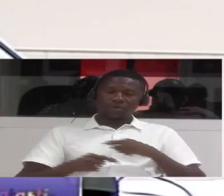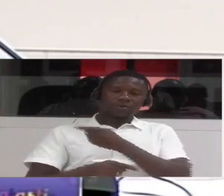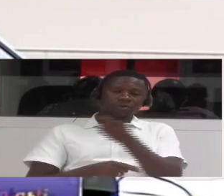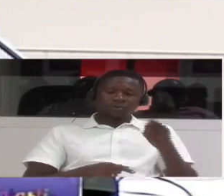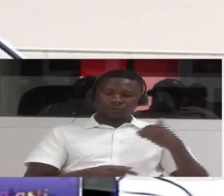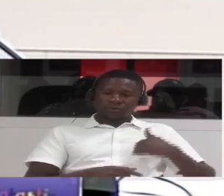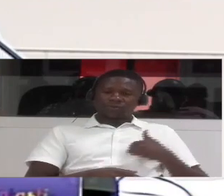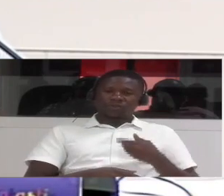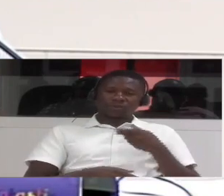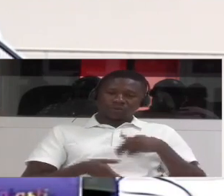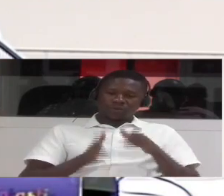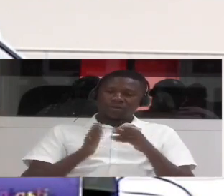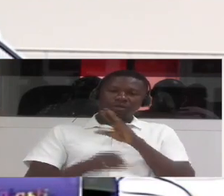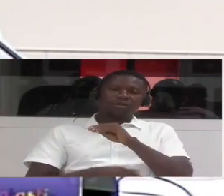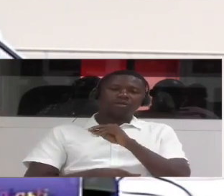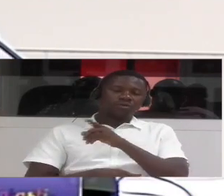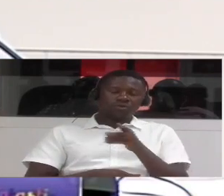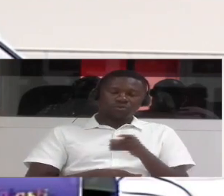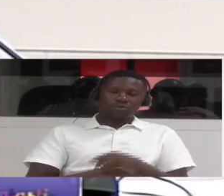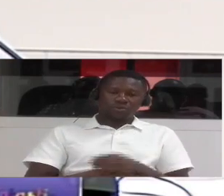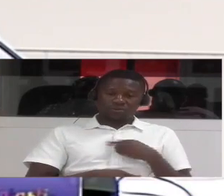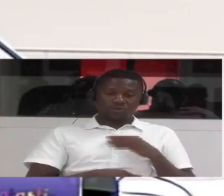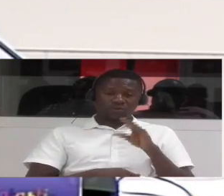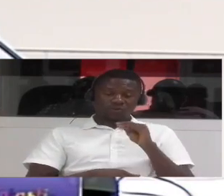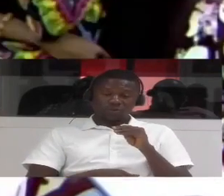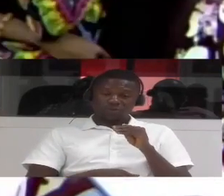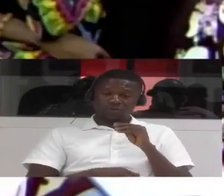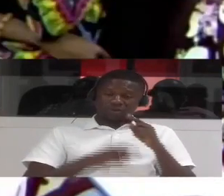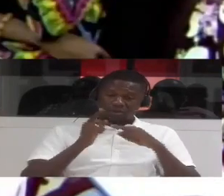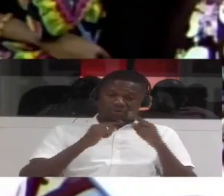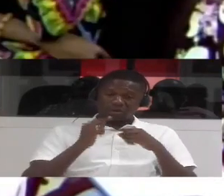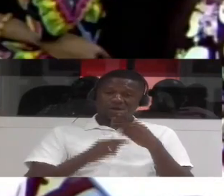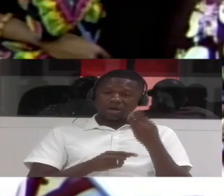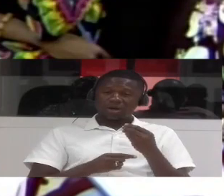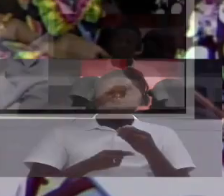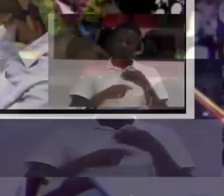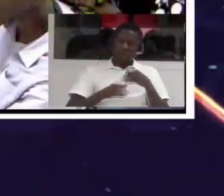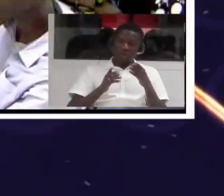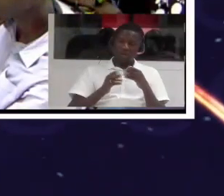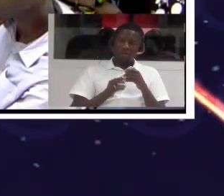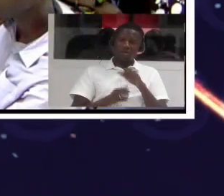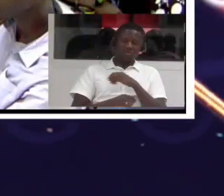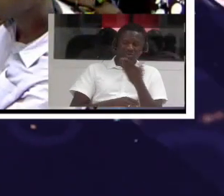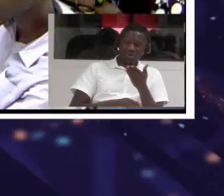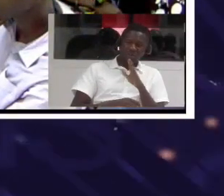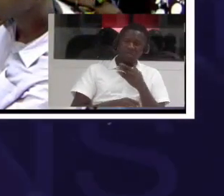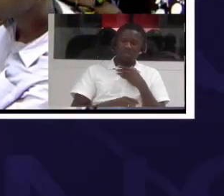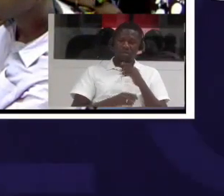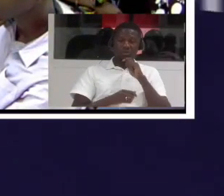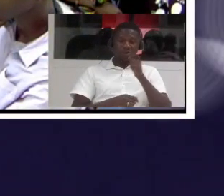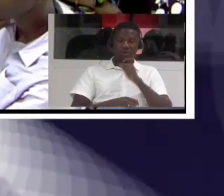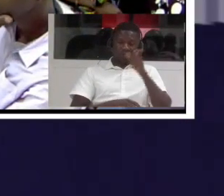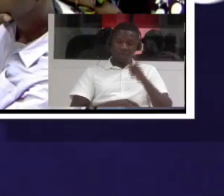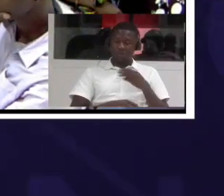the way they usually do. And then we talk about how ethical or otherwise it is. And as journalists, we